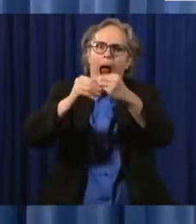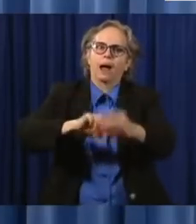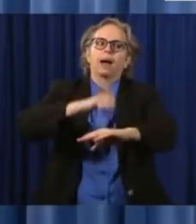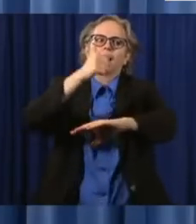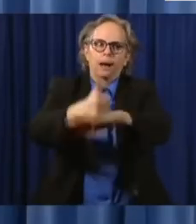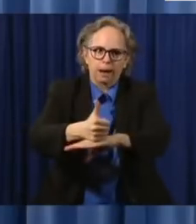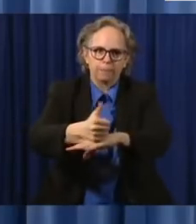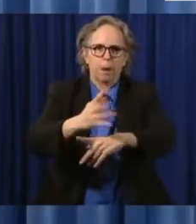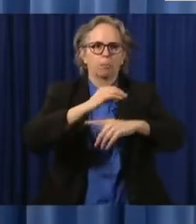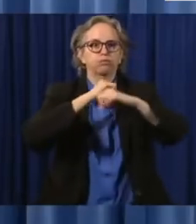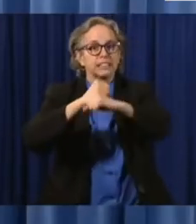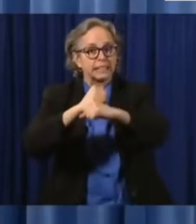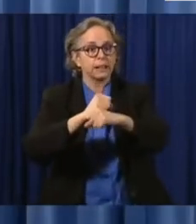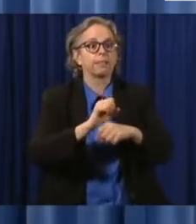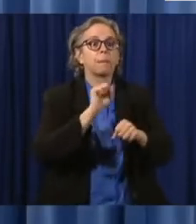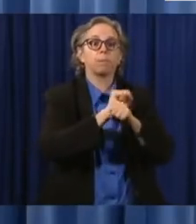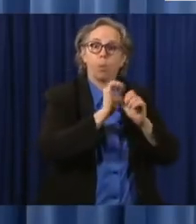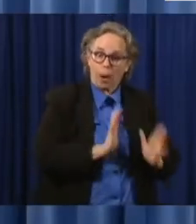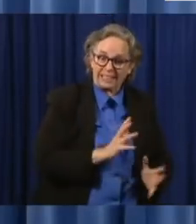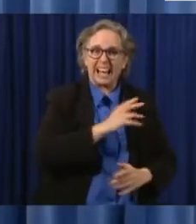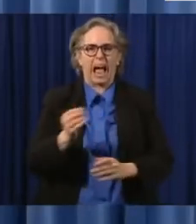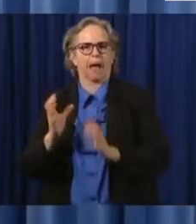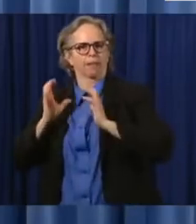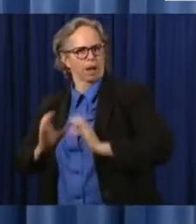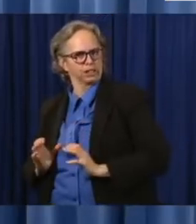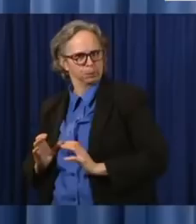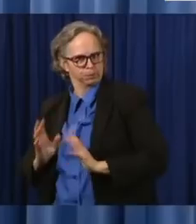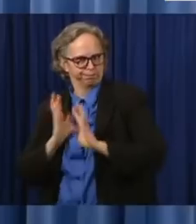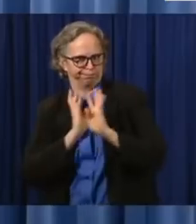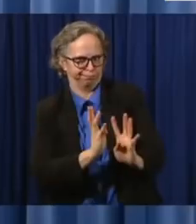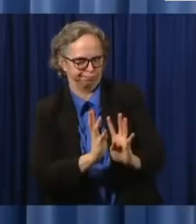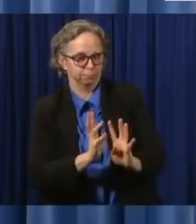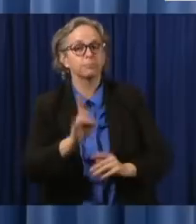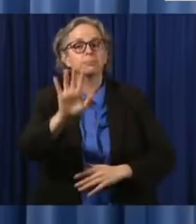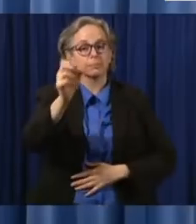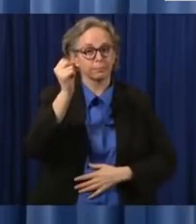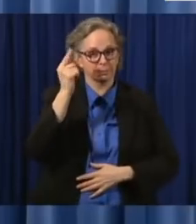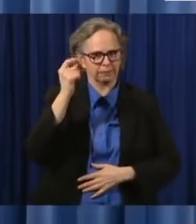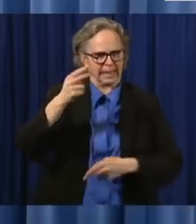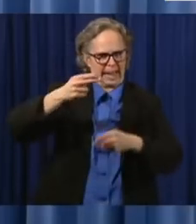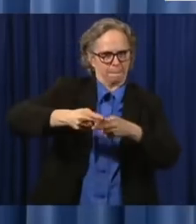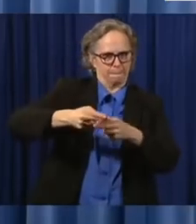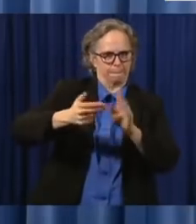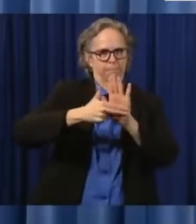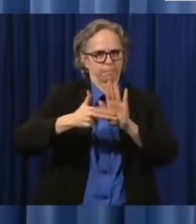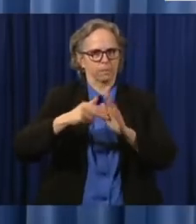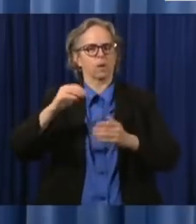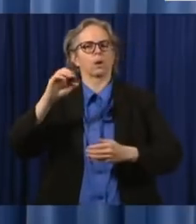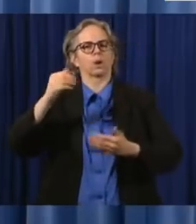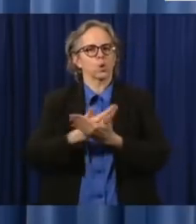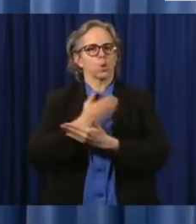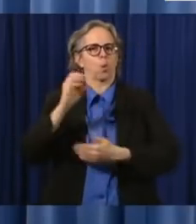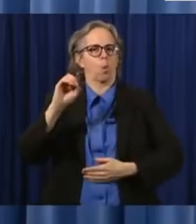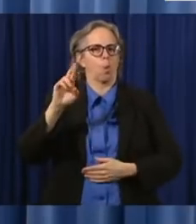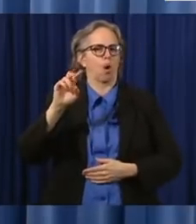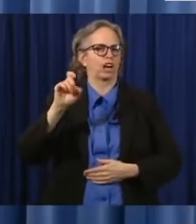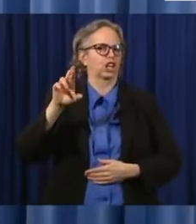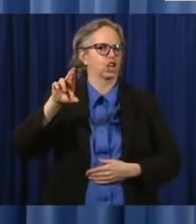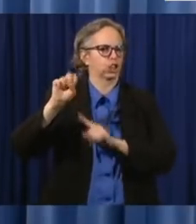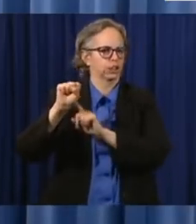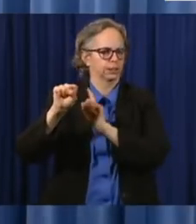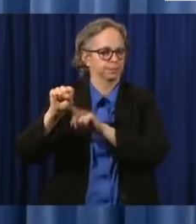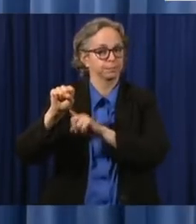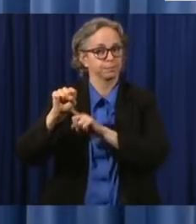4, our original stay-at-home order had exceptions, including such things as going to the grocery store, to the